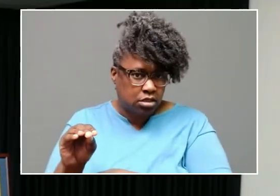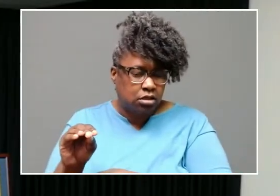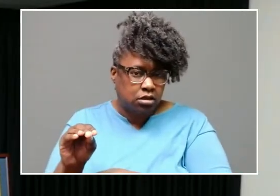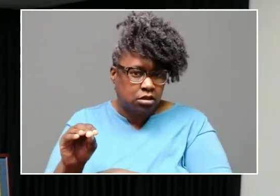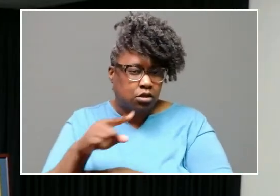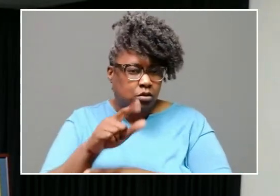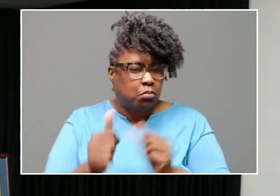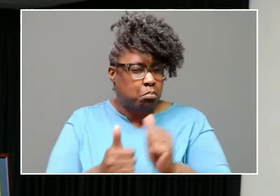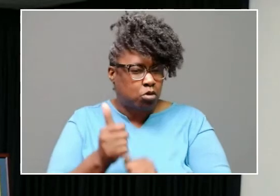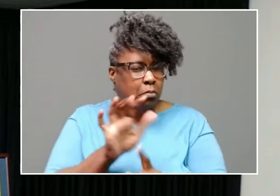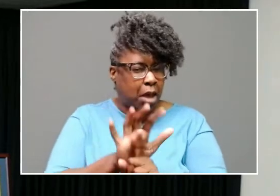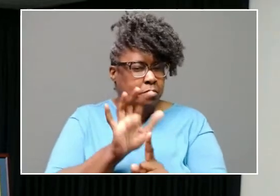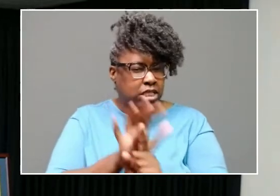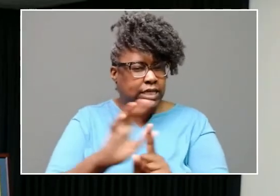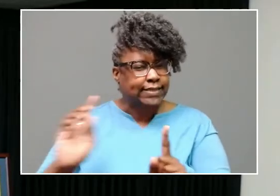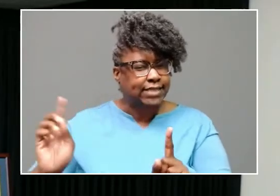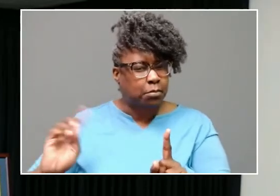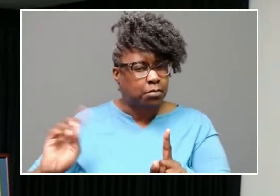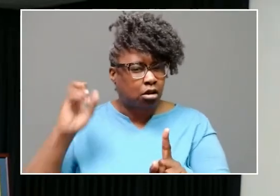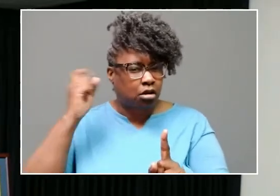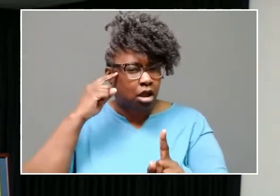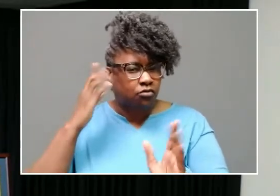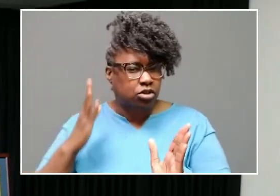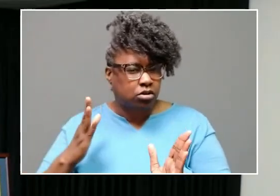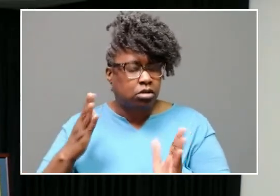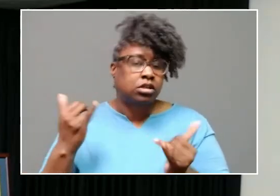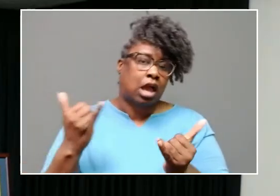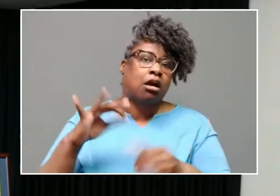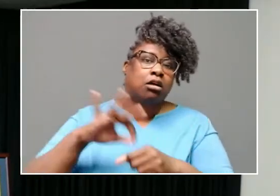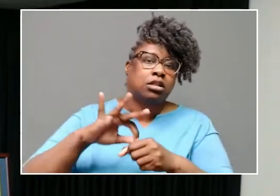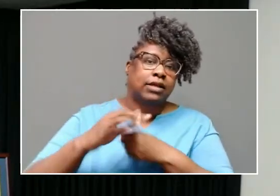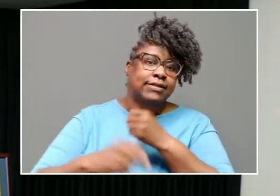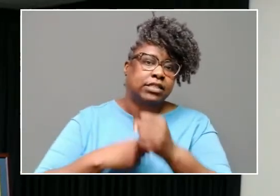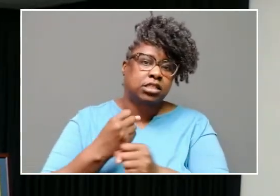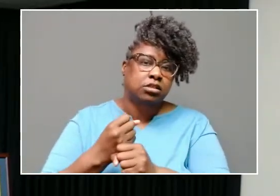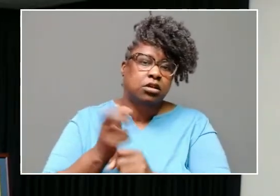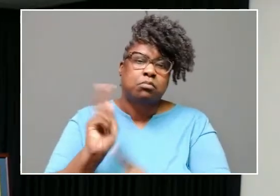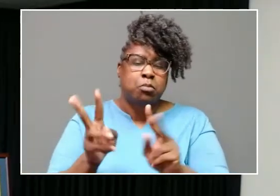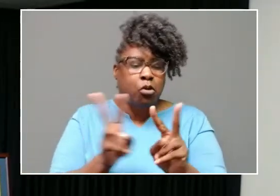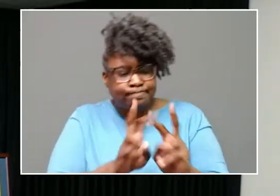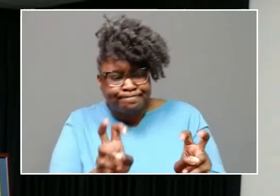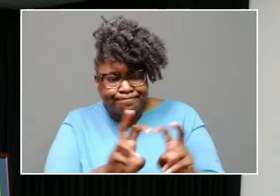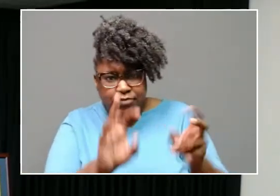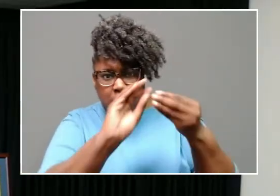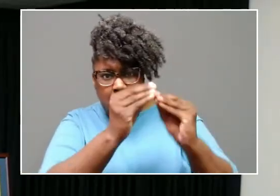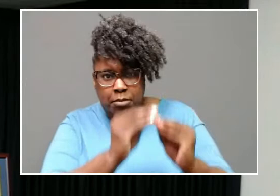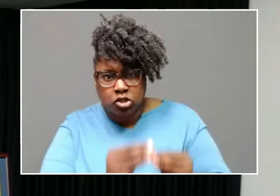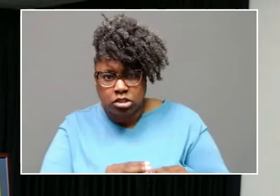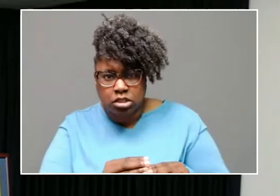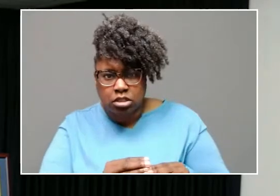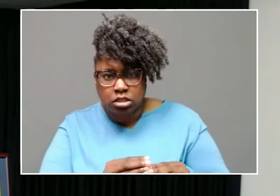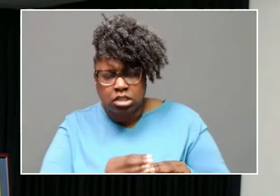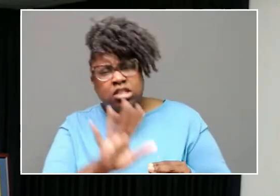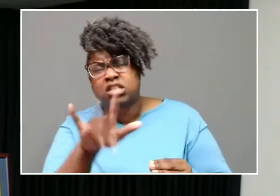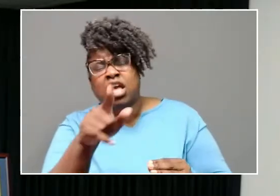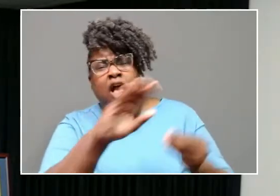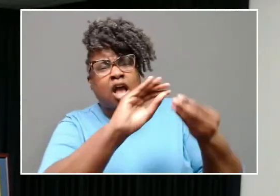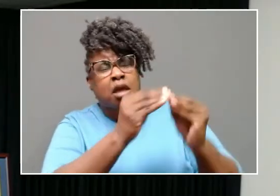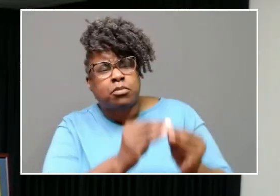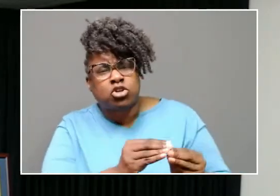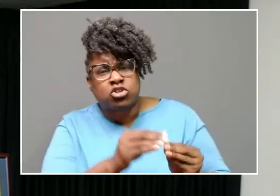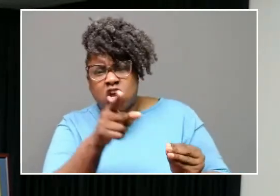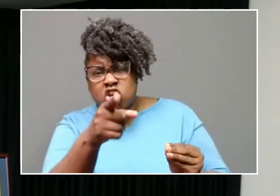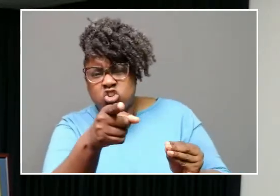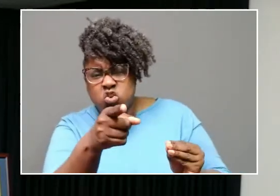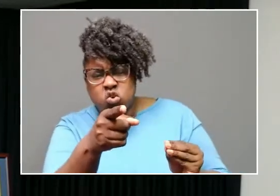country. It's an election year, so of course everyone's looking into these numbers. How do you interpret numbers like this as